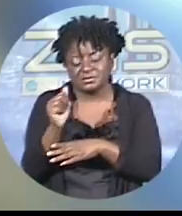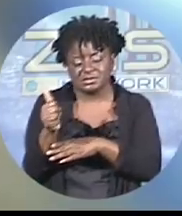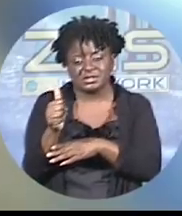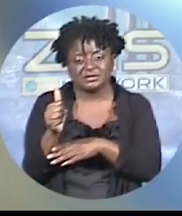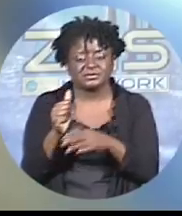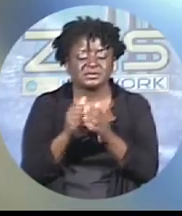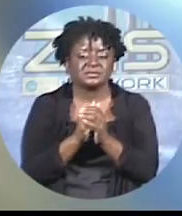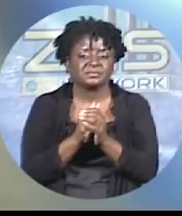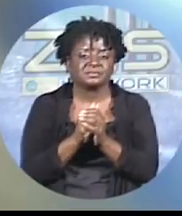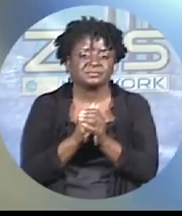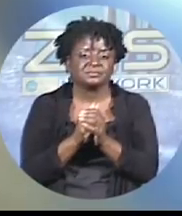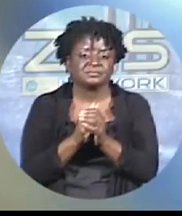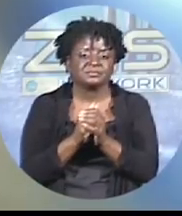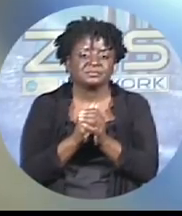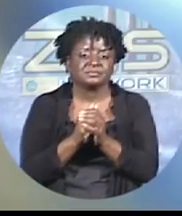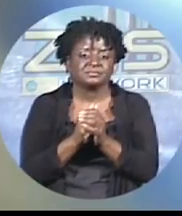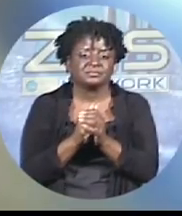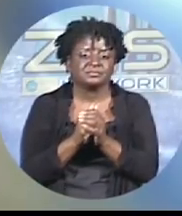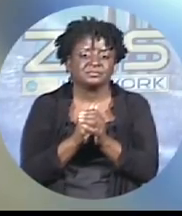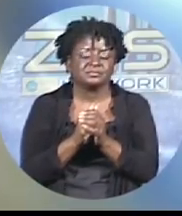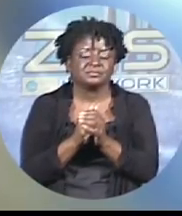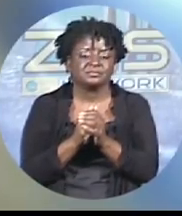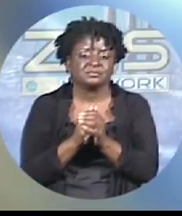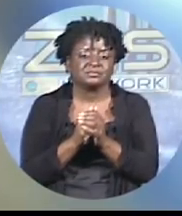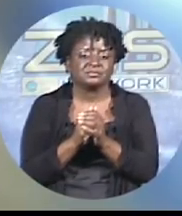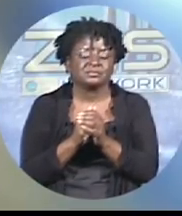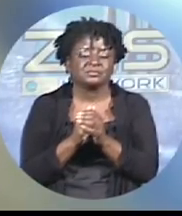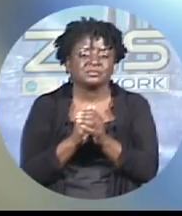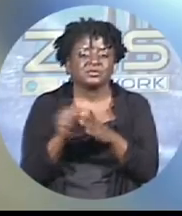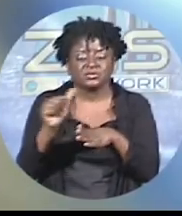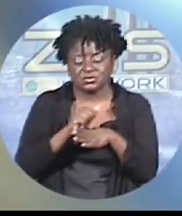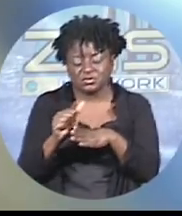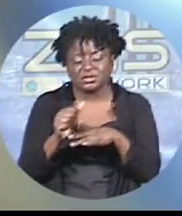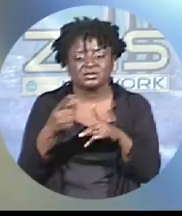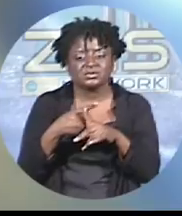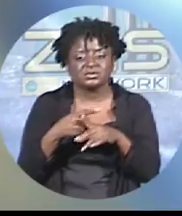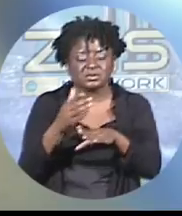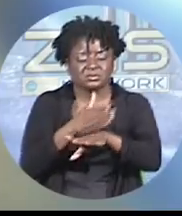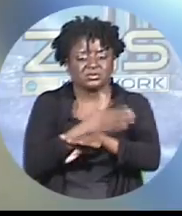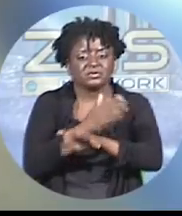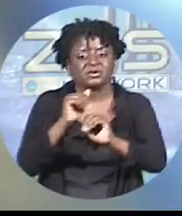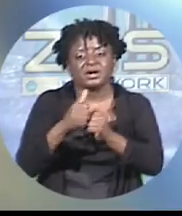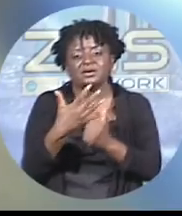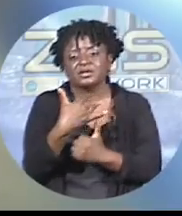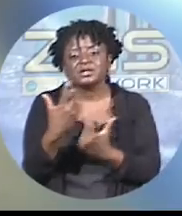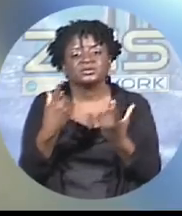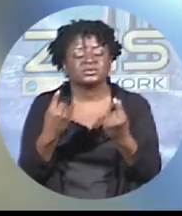themselves, engage in training to improve how they do what they do.